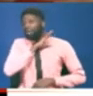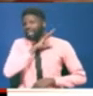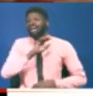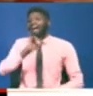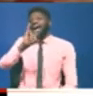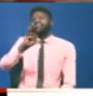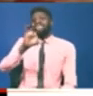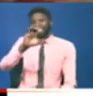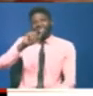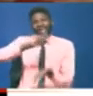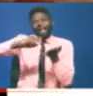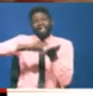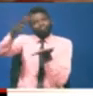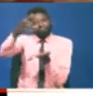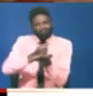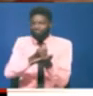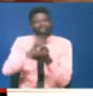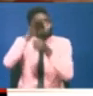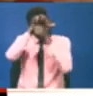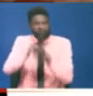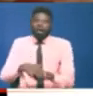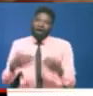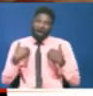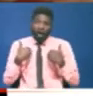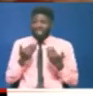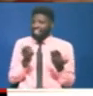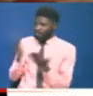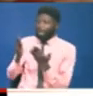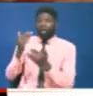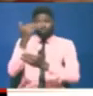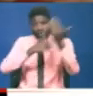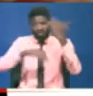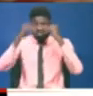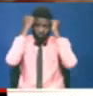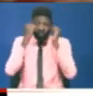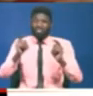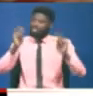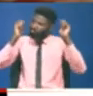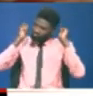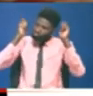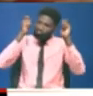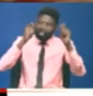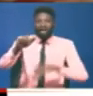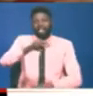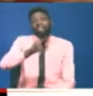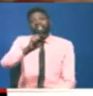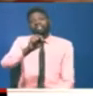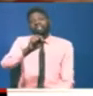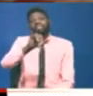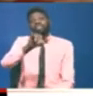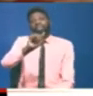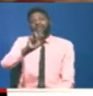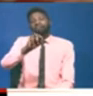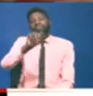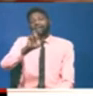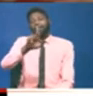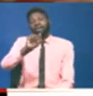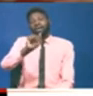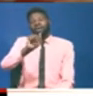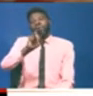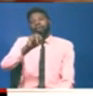county. The residents, who included university students, held demos at Nyamarambe, where they accused the electoral agency